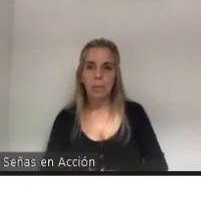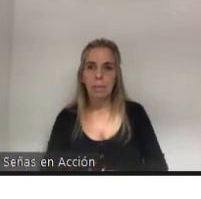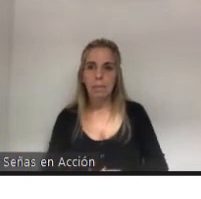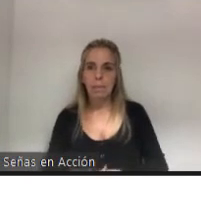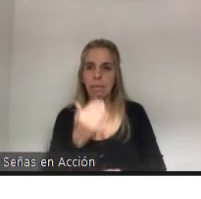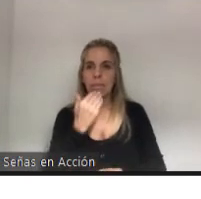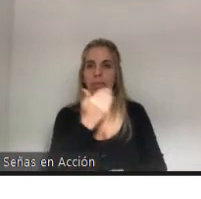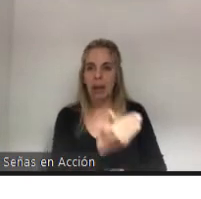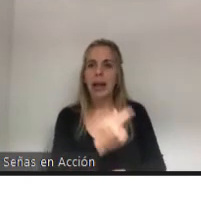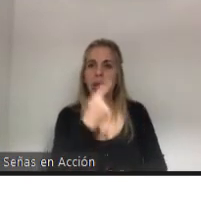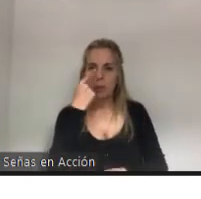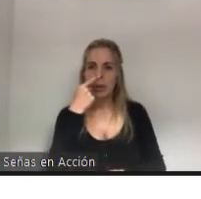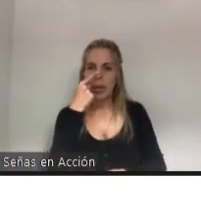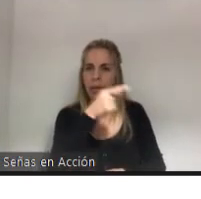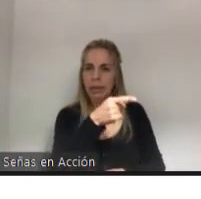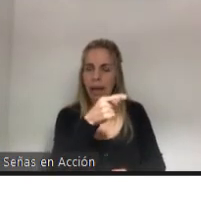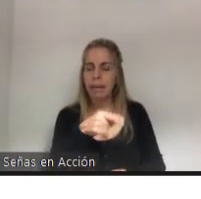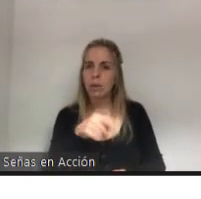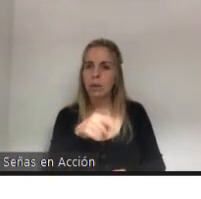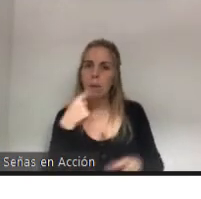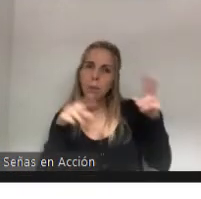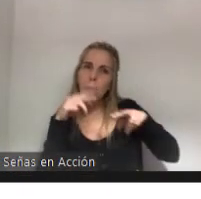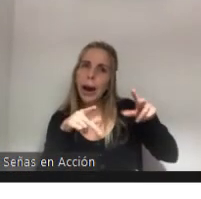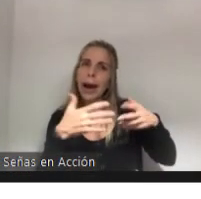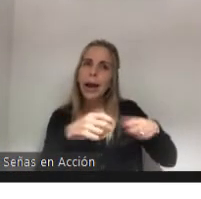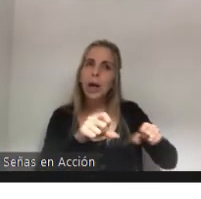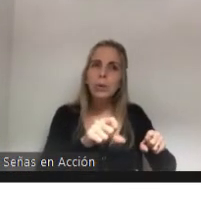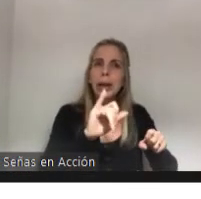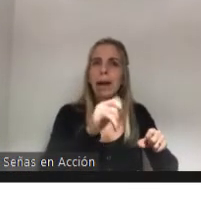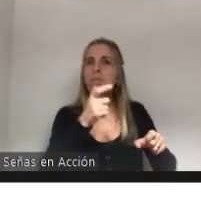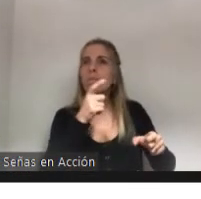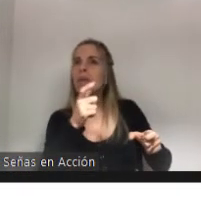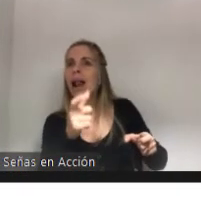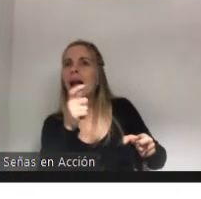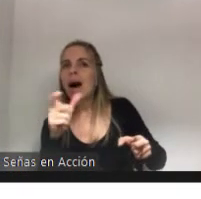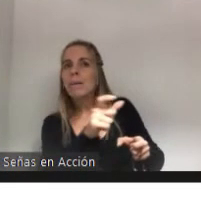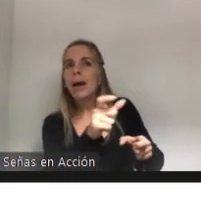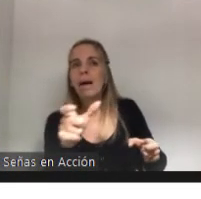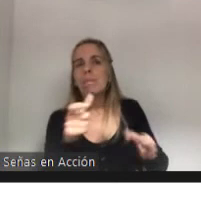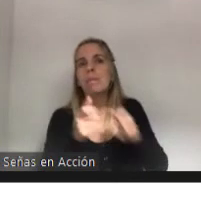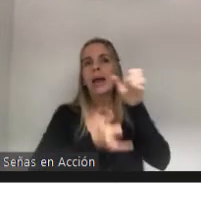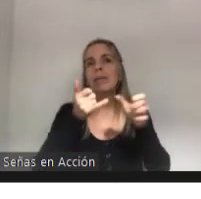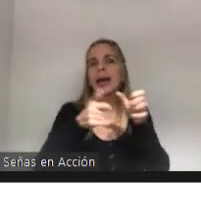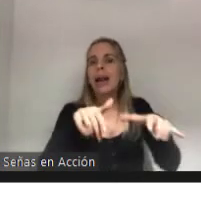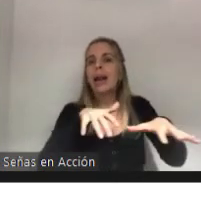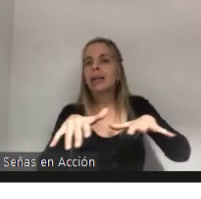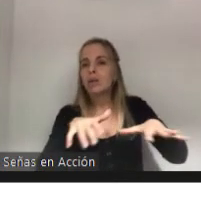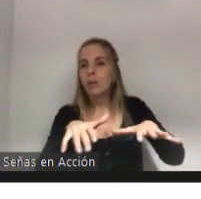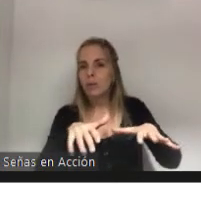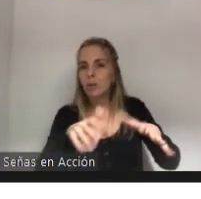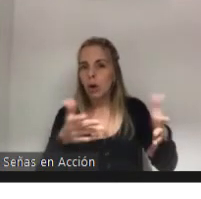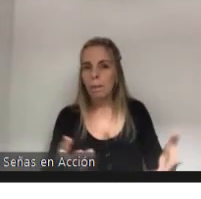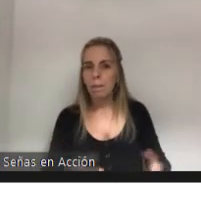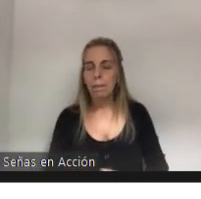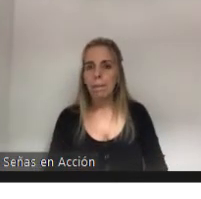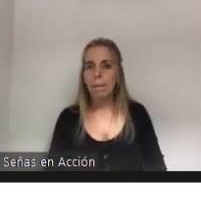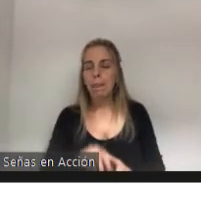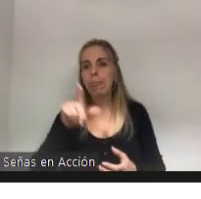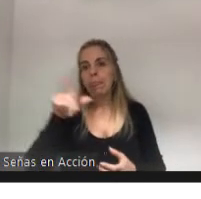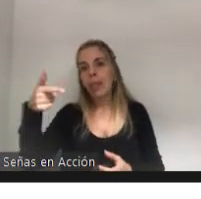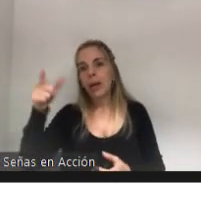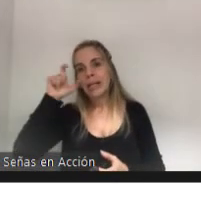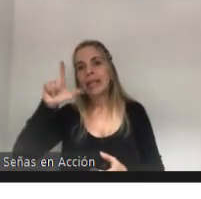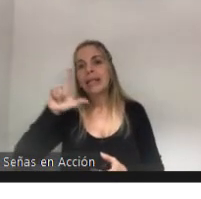happening right now. Thank you. It's quite interesting, meaning finding terms to explain the